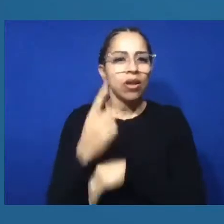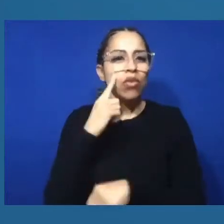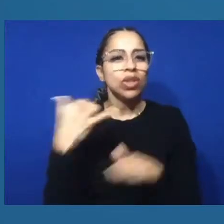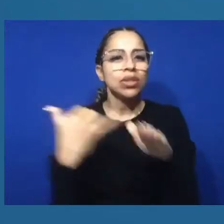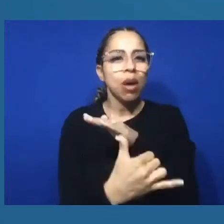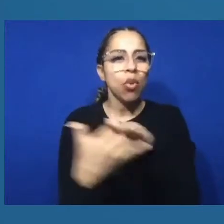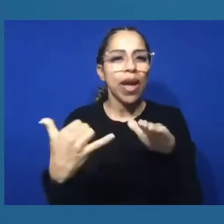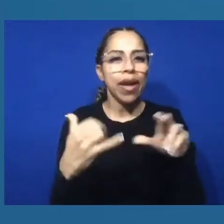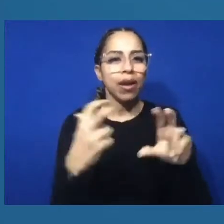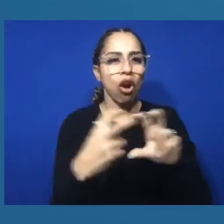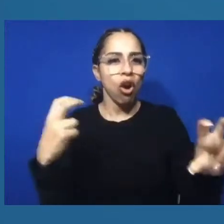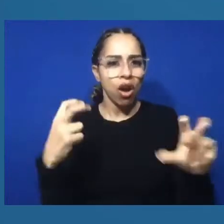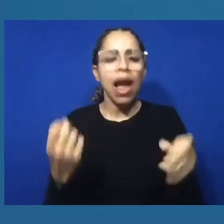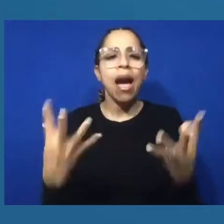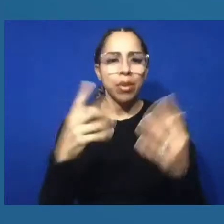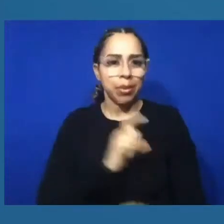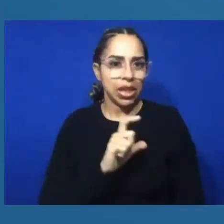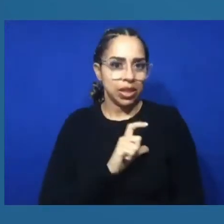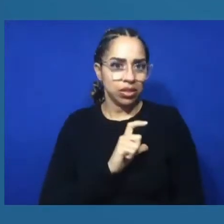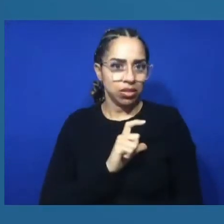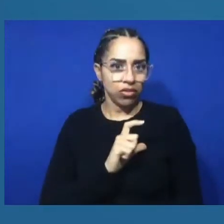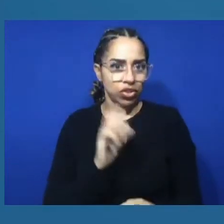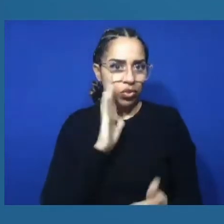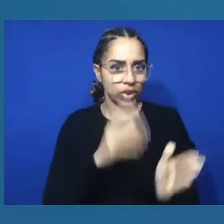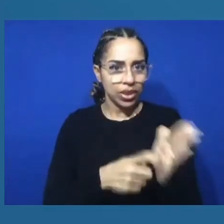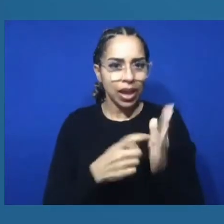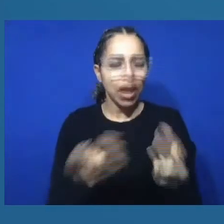going to take? What is that going to cost? And